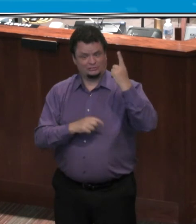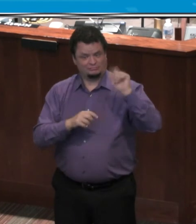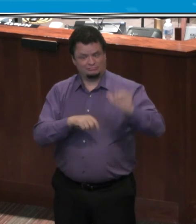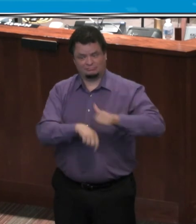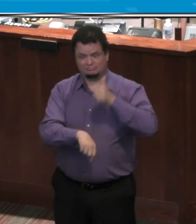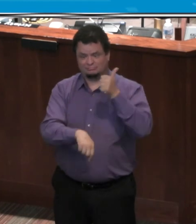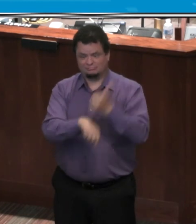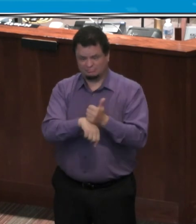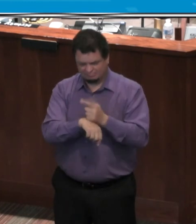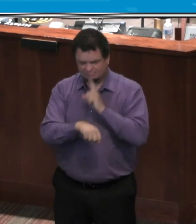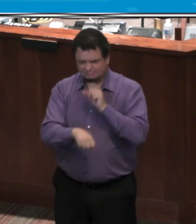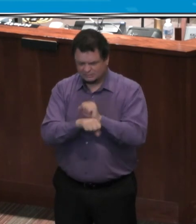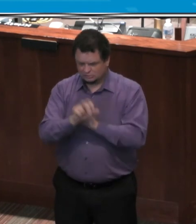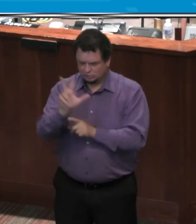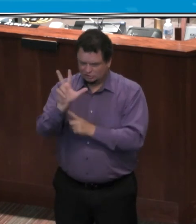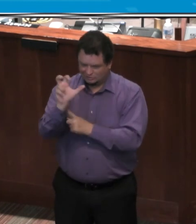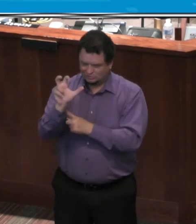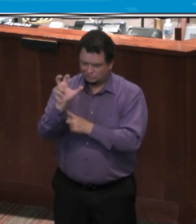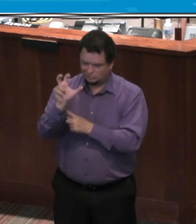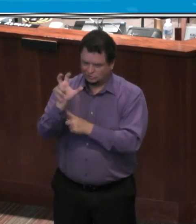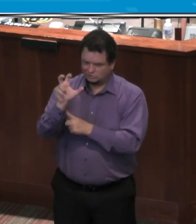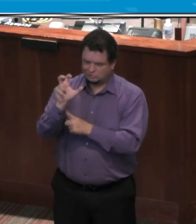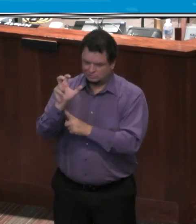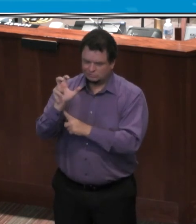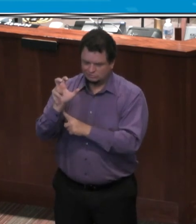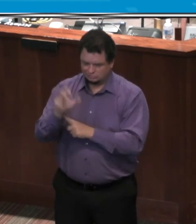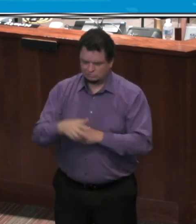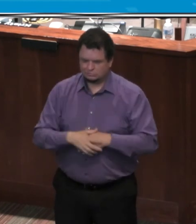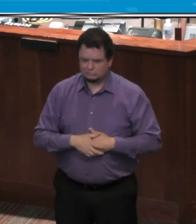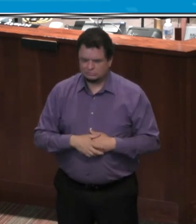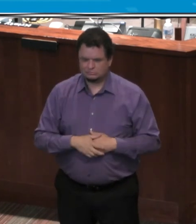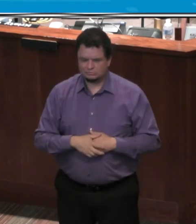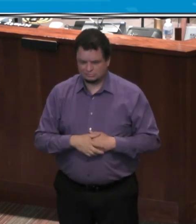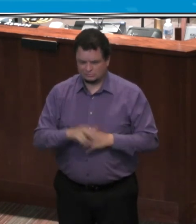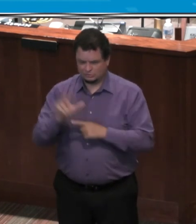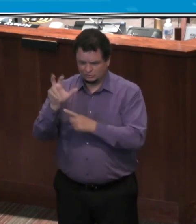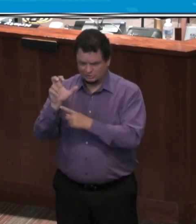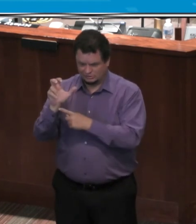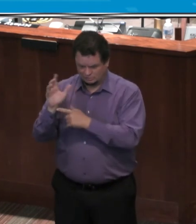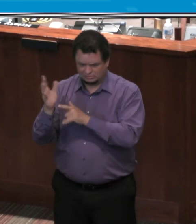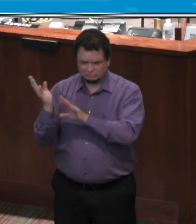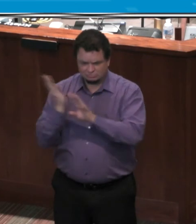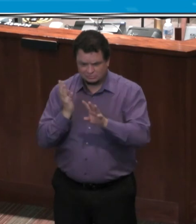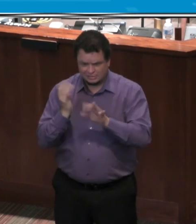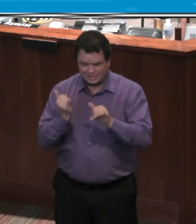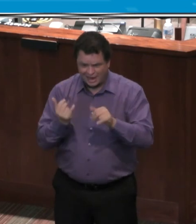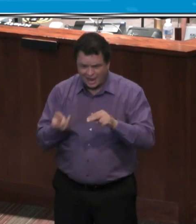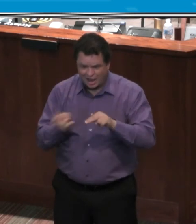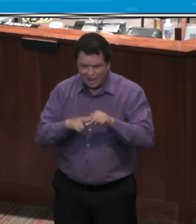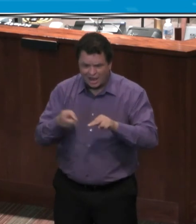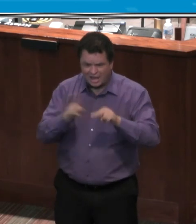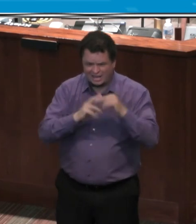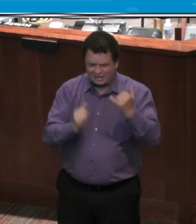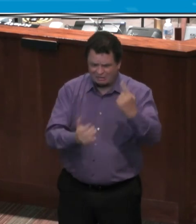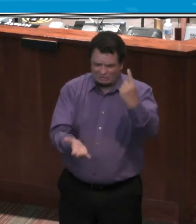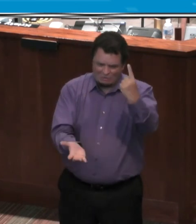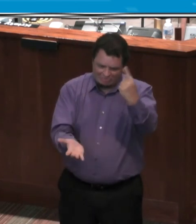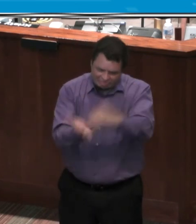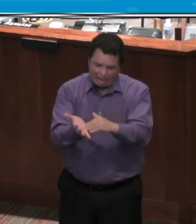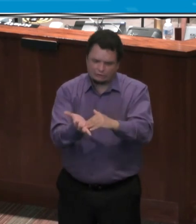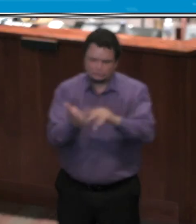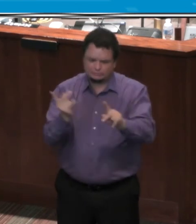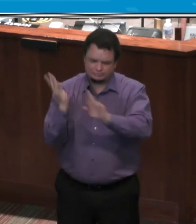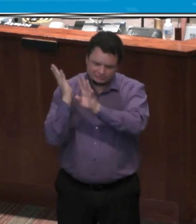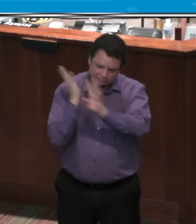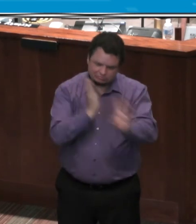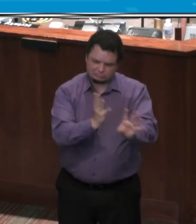collection for El Paso County by 1,000. So the testing site is currently open from 10 to 7